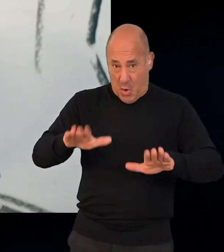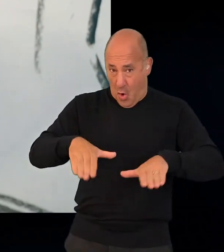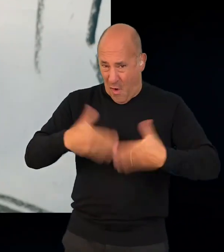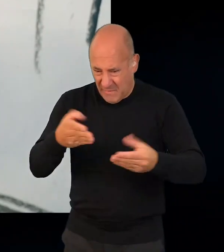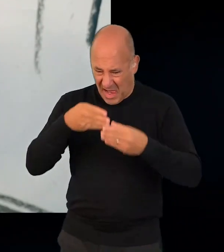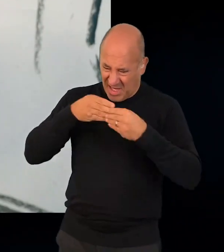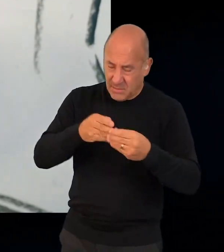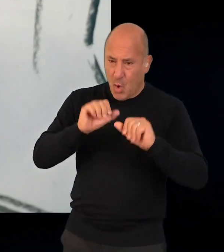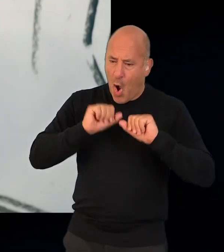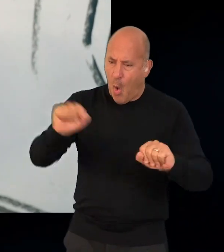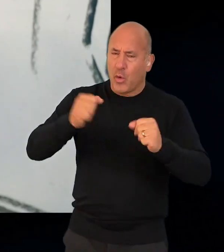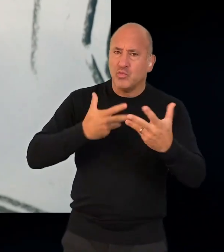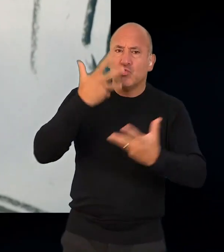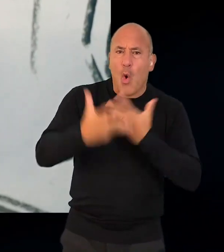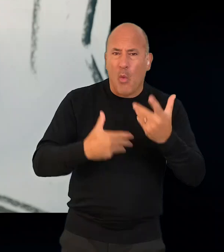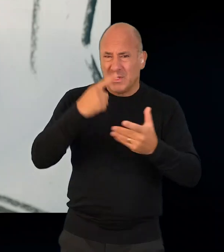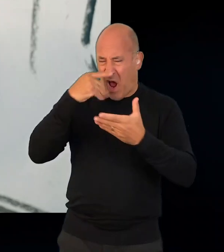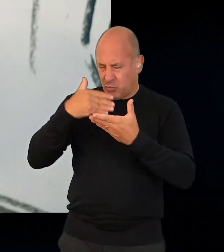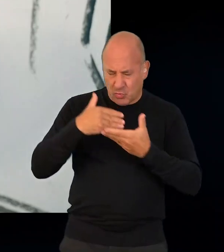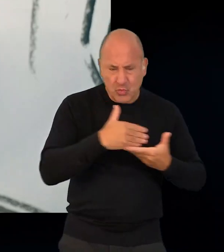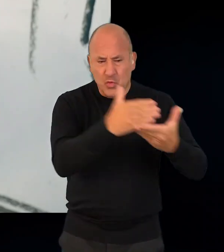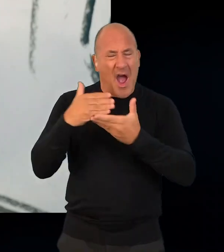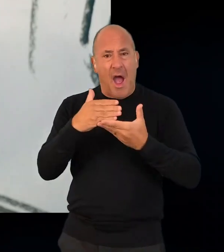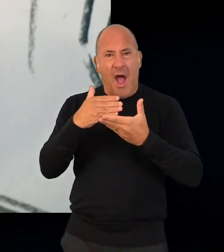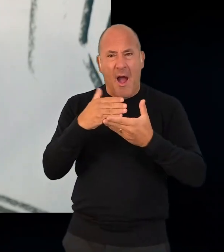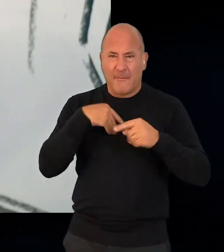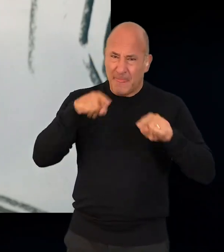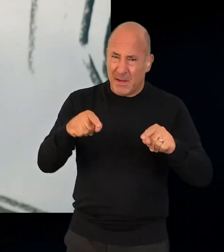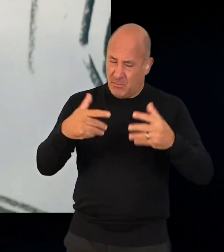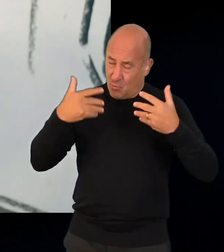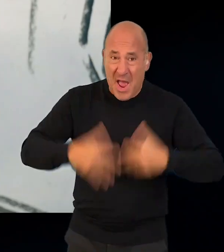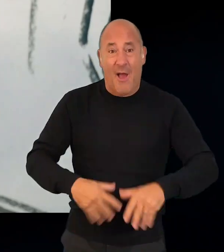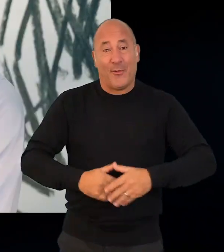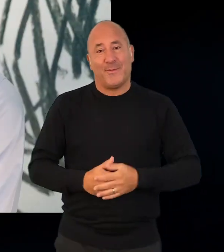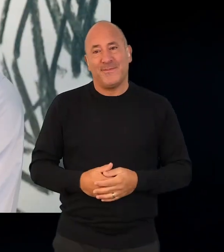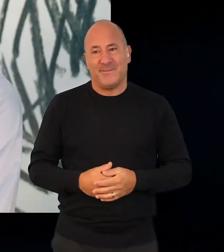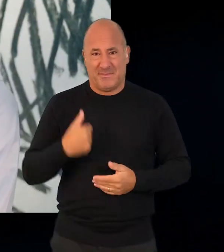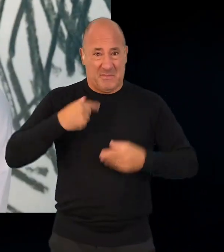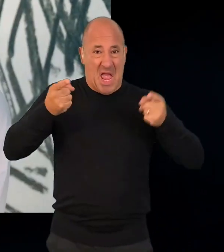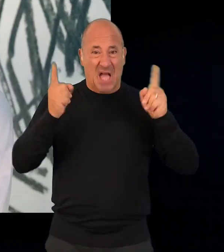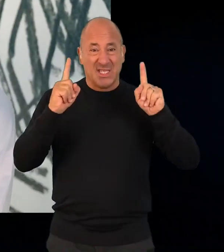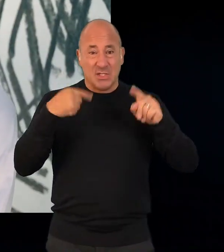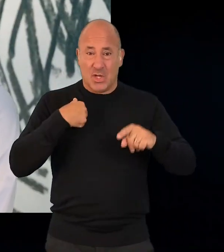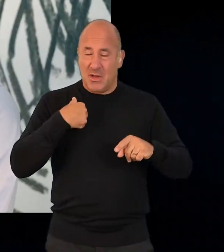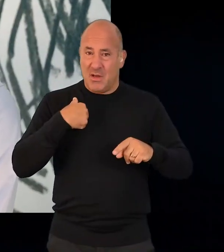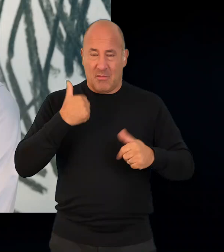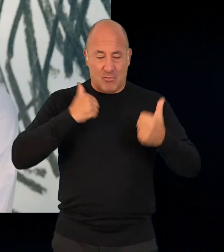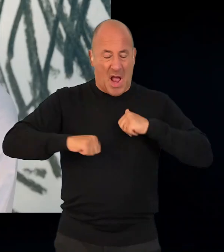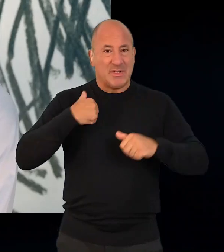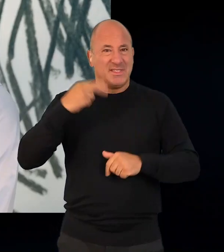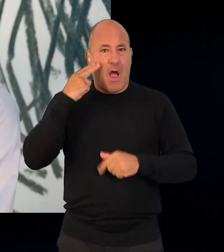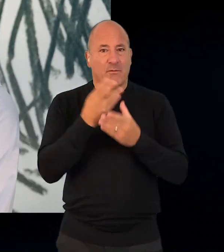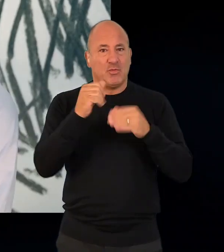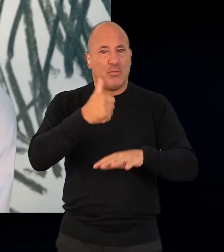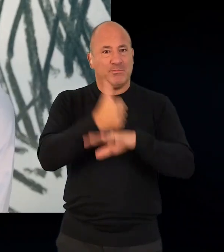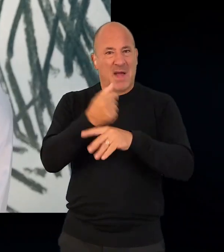people to take the lead in sharing their own stories, it embodies that. As head teacher, I'm incredibly proud